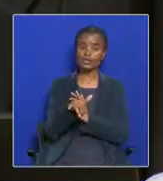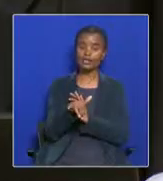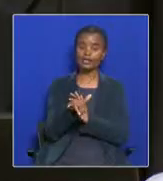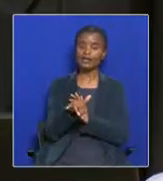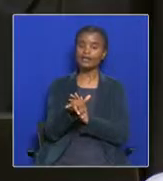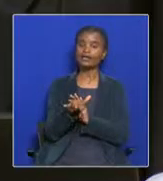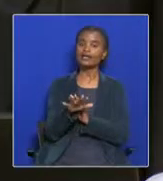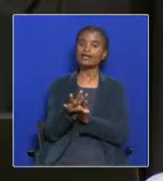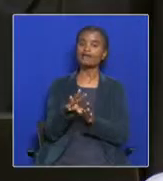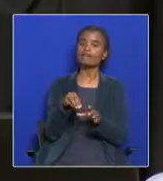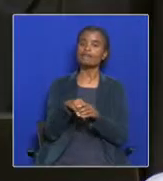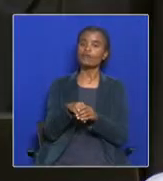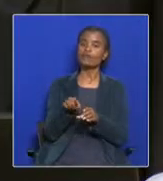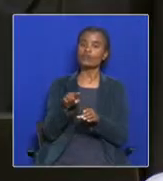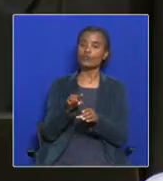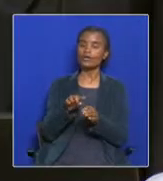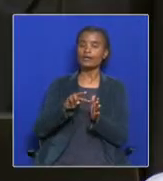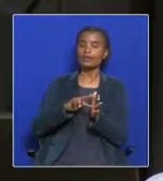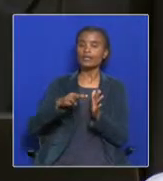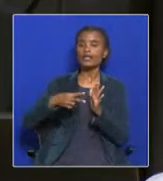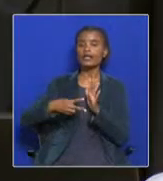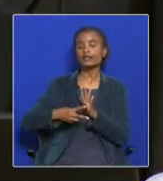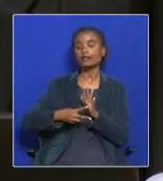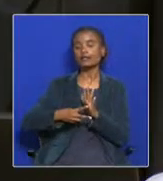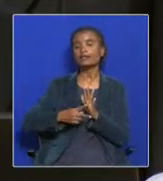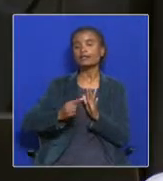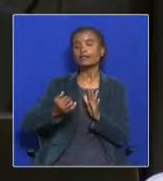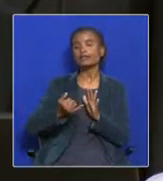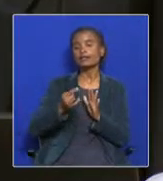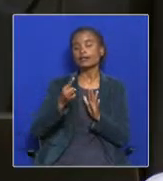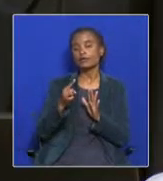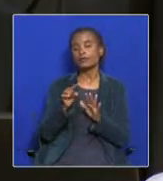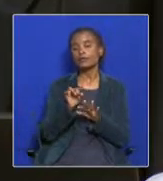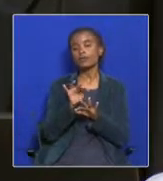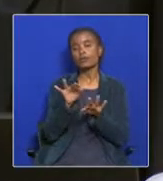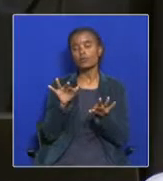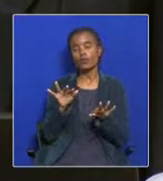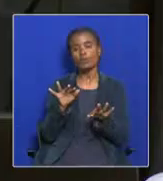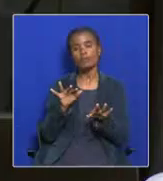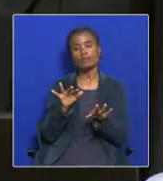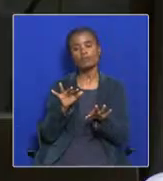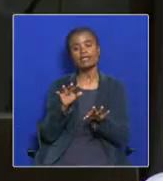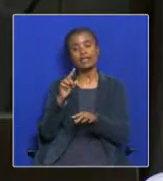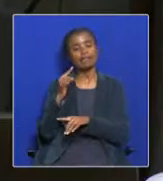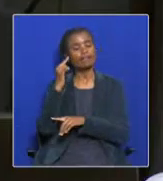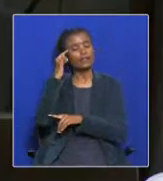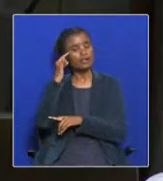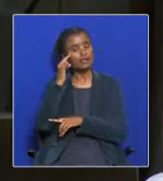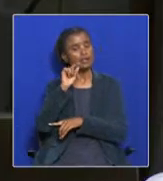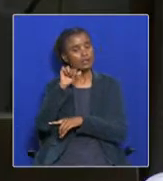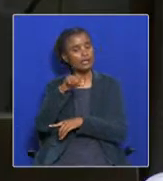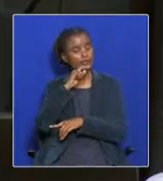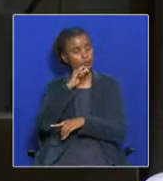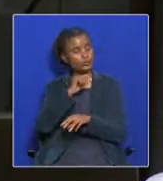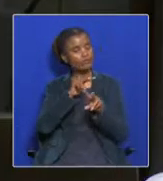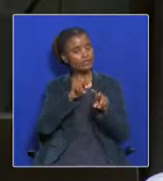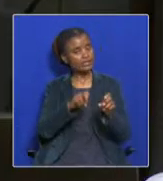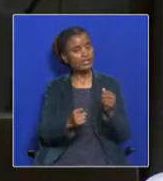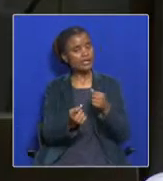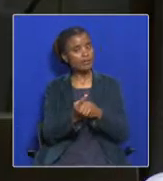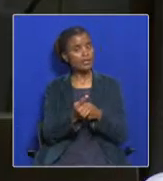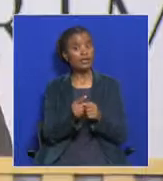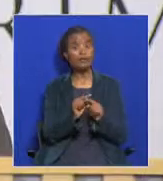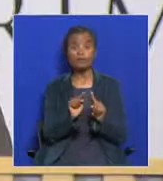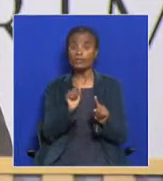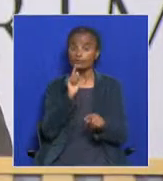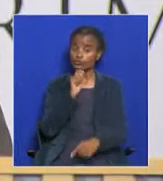the impression that there was a real investigation, when in fact there was no investigation at all that was going on. You were